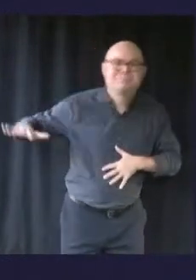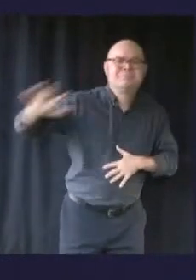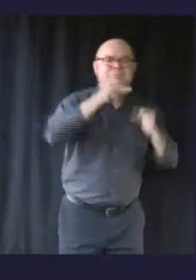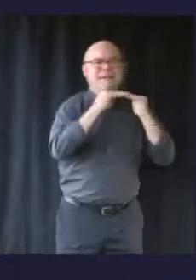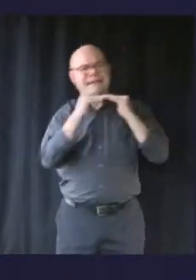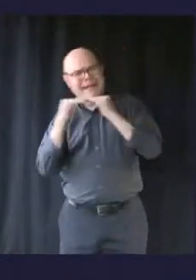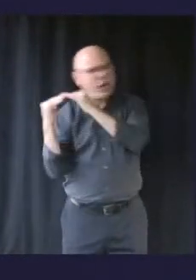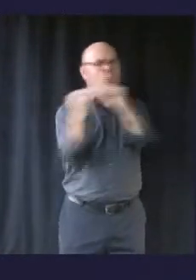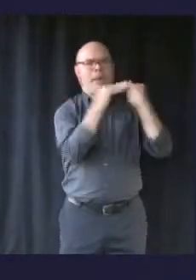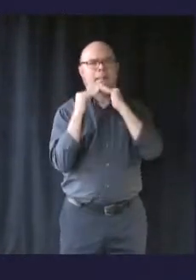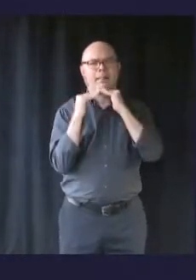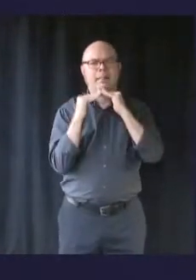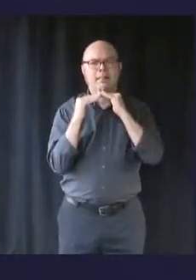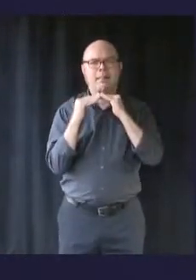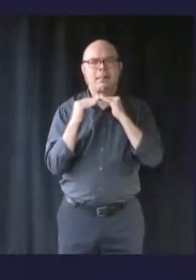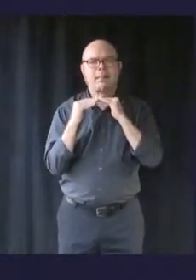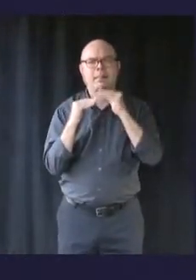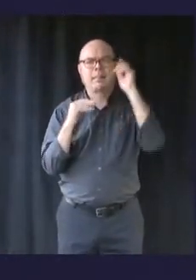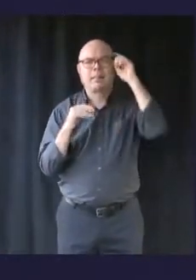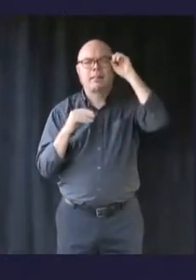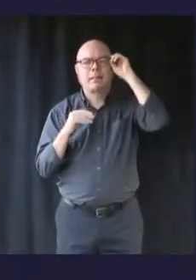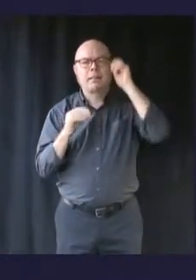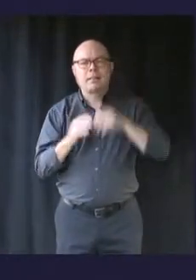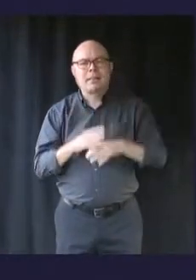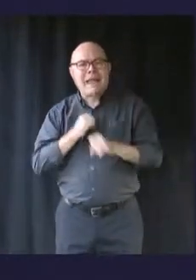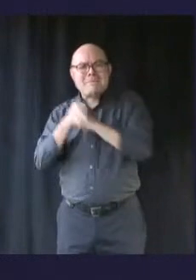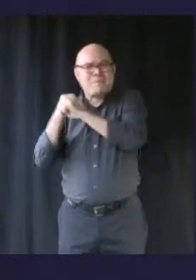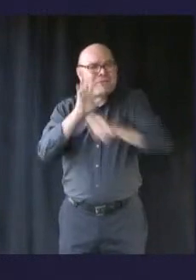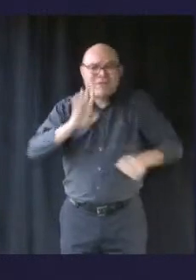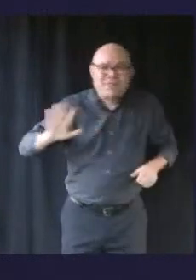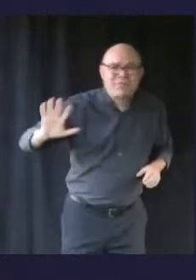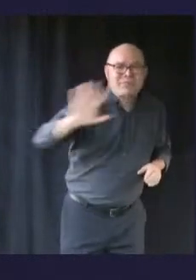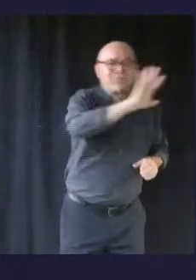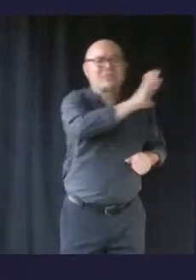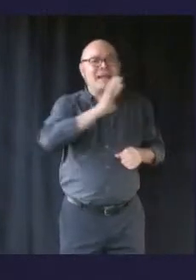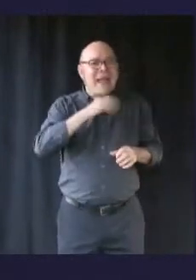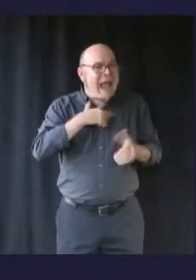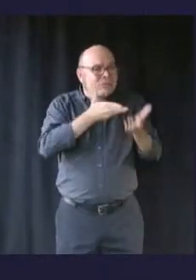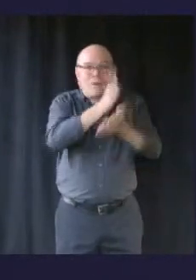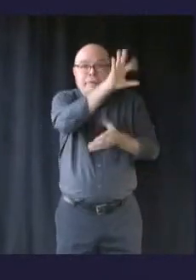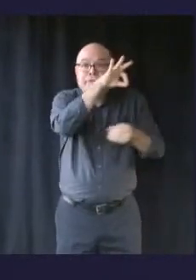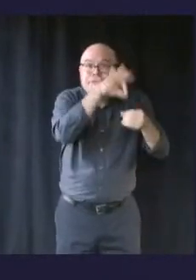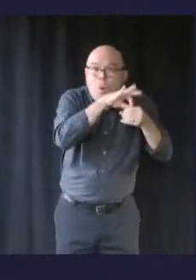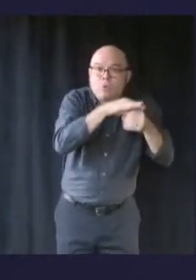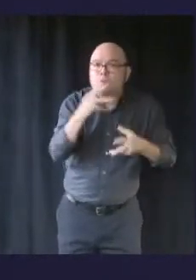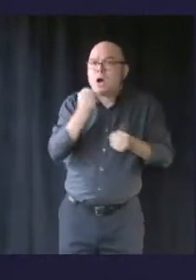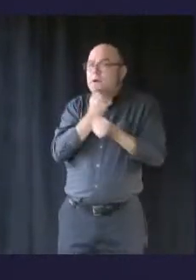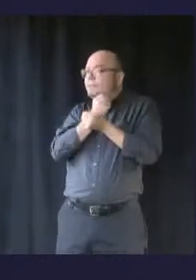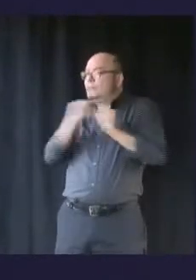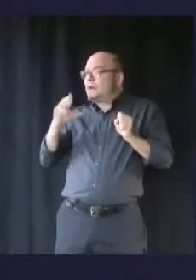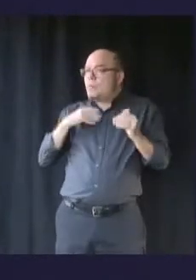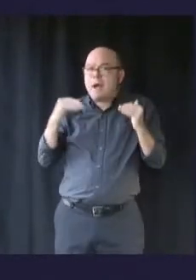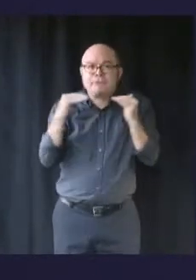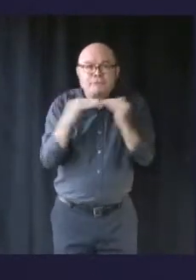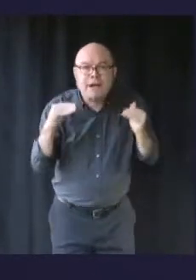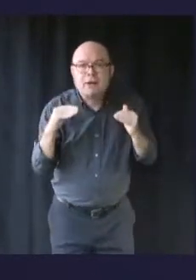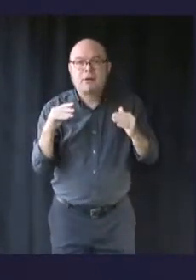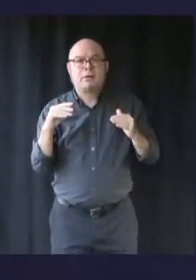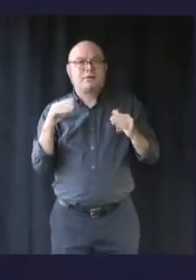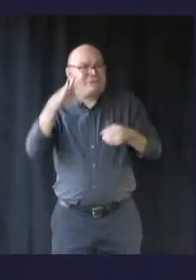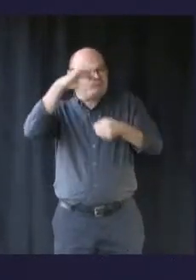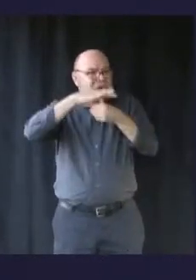vote in free, fair, and secure elections. Leading by